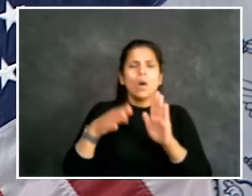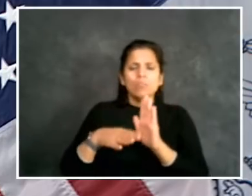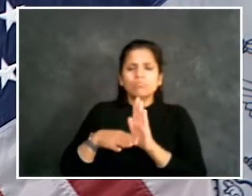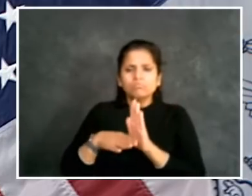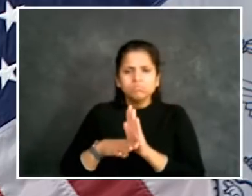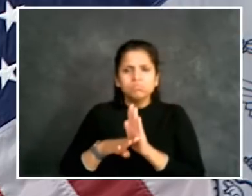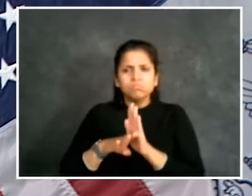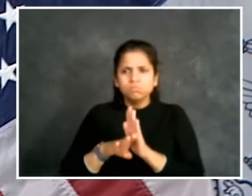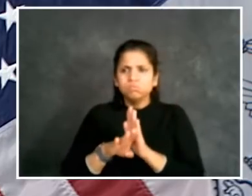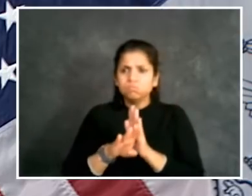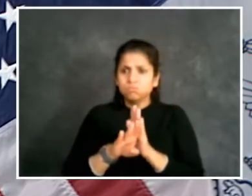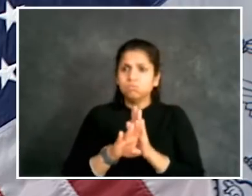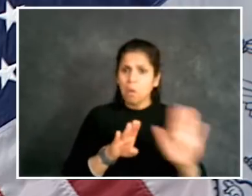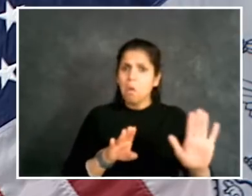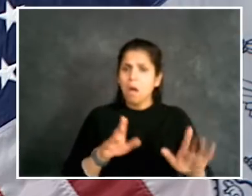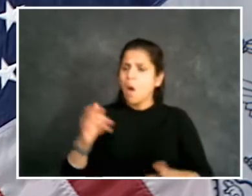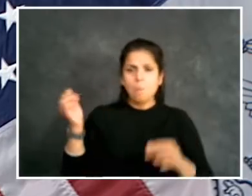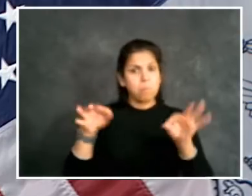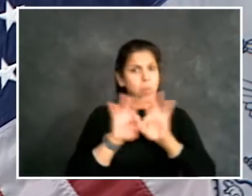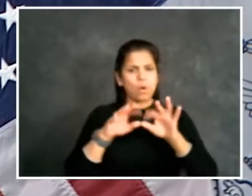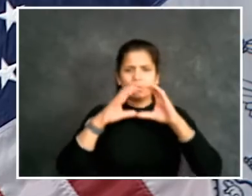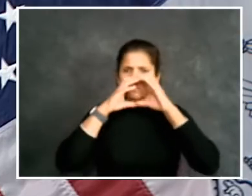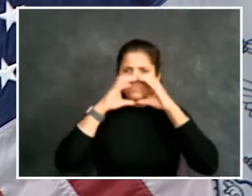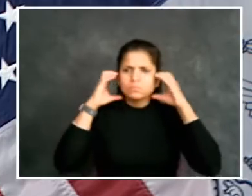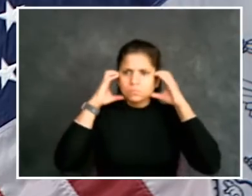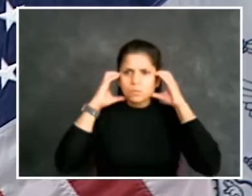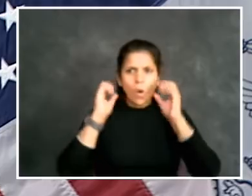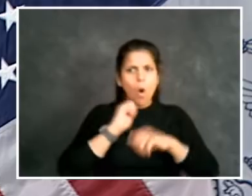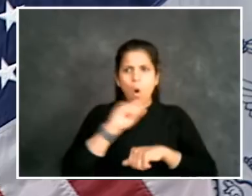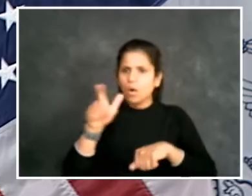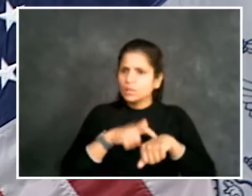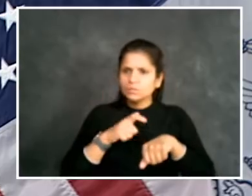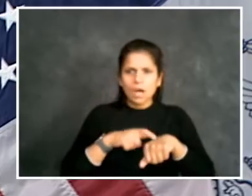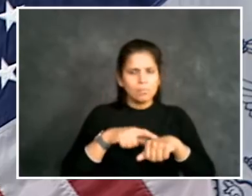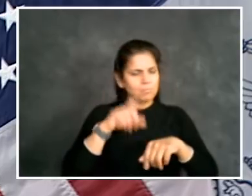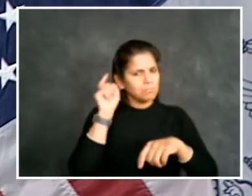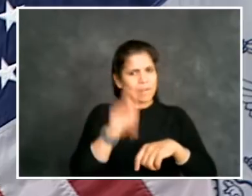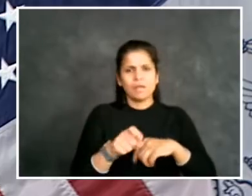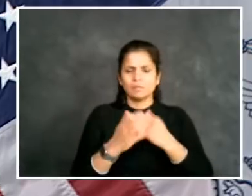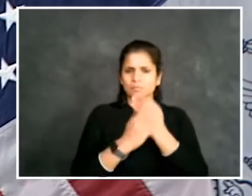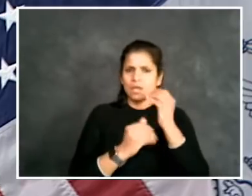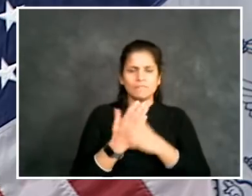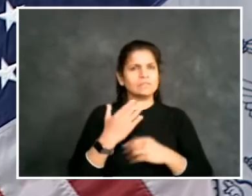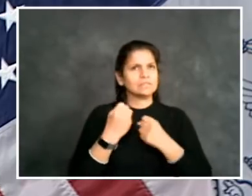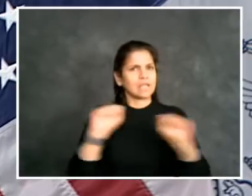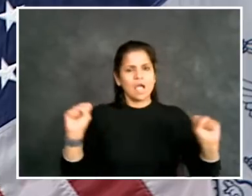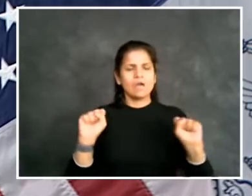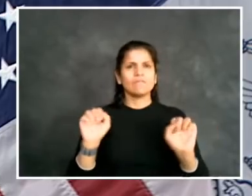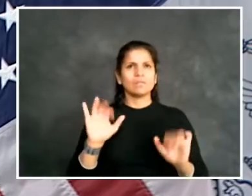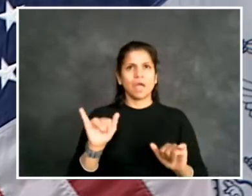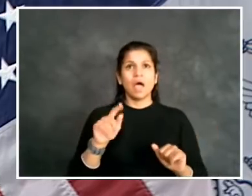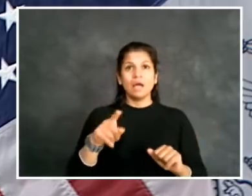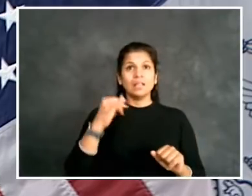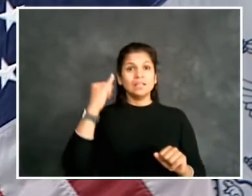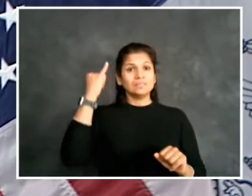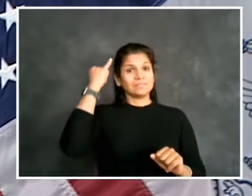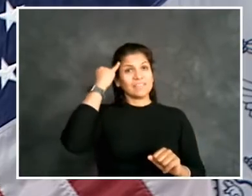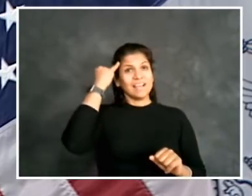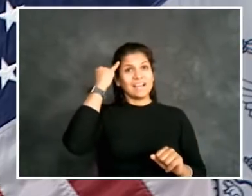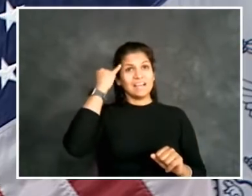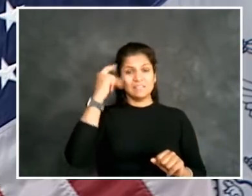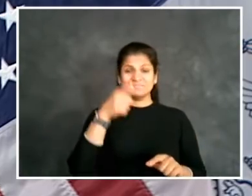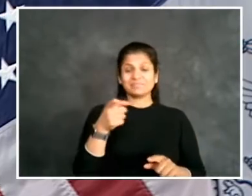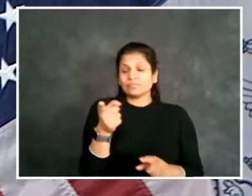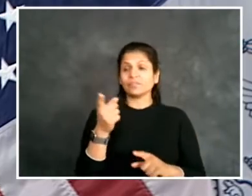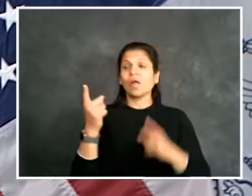those setbacks can be kept to a minimum, and we can ultimately get to something normal again. What I fear, Dave, is when the president